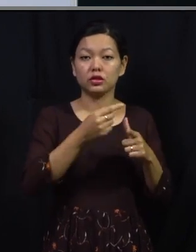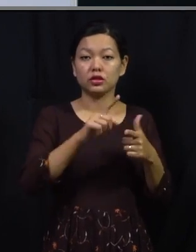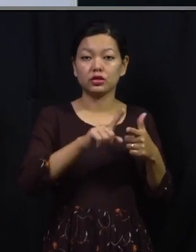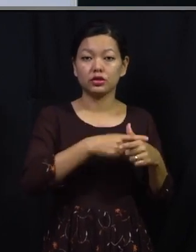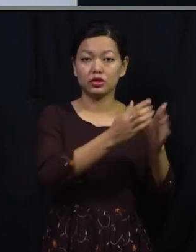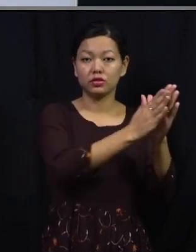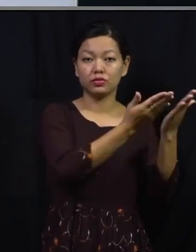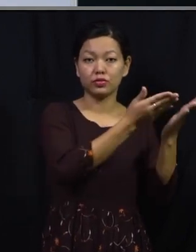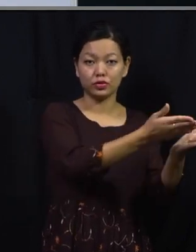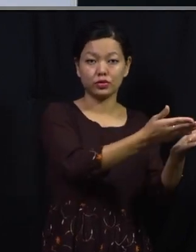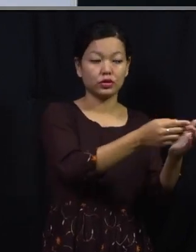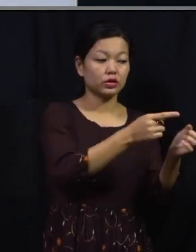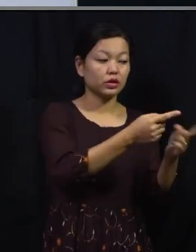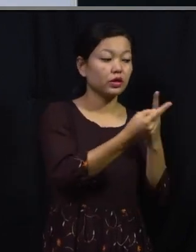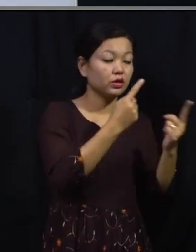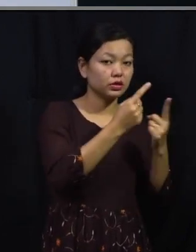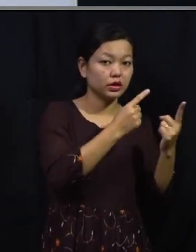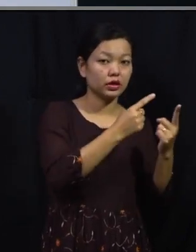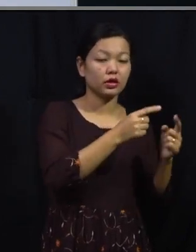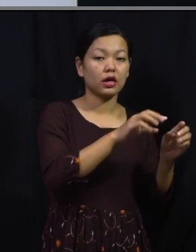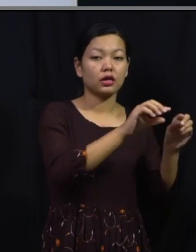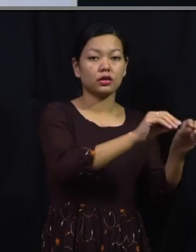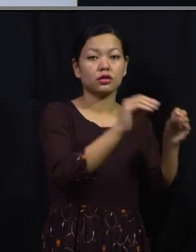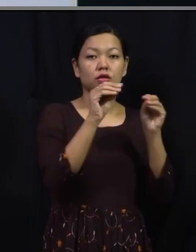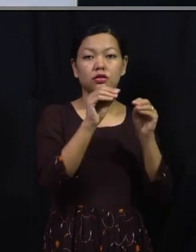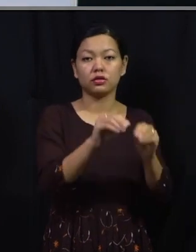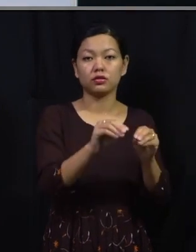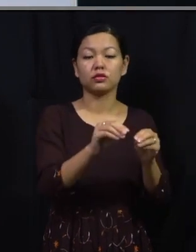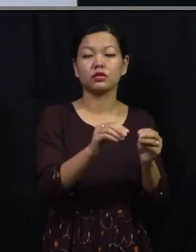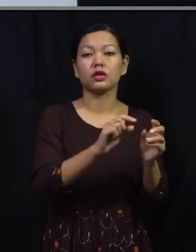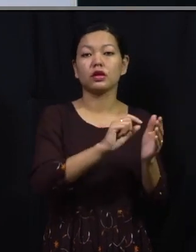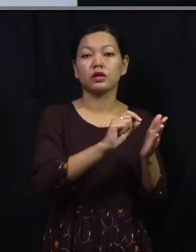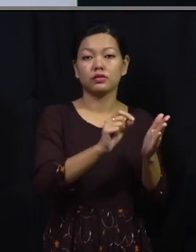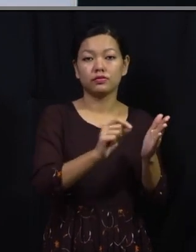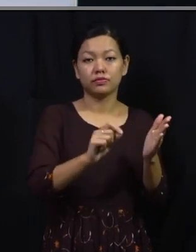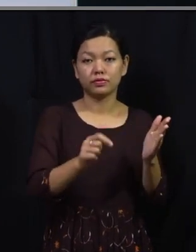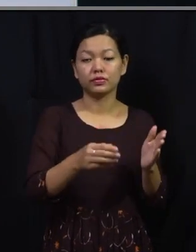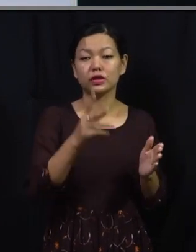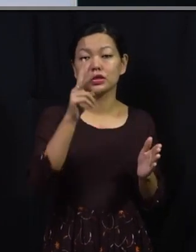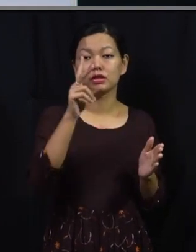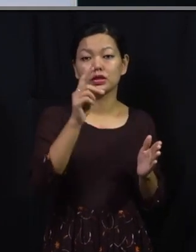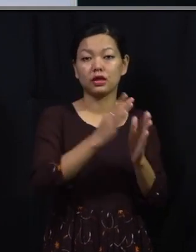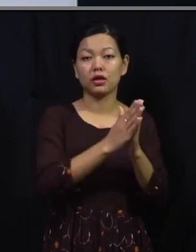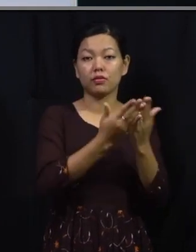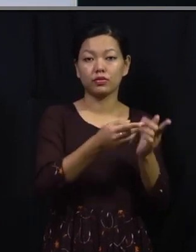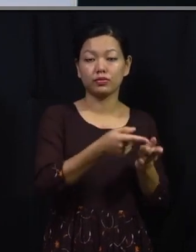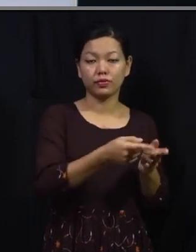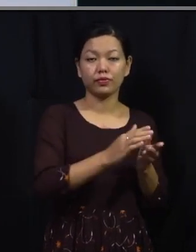to purchase account. In the same manner, sales and cash and so on and so forth. So we will classify the